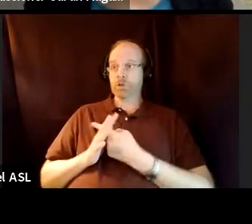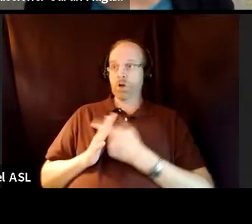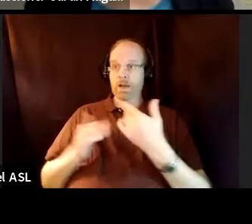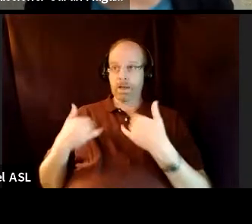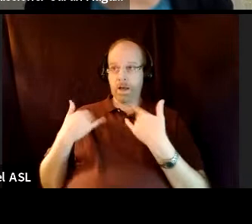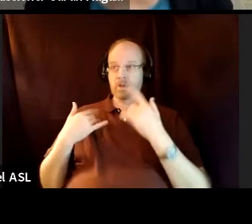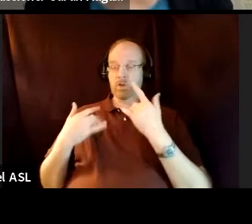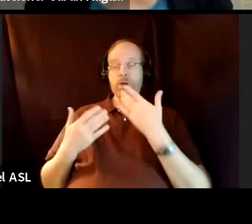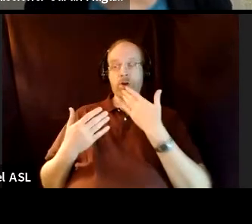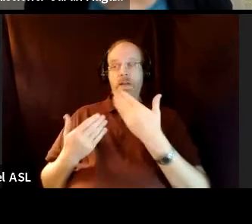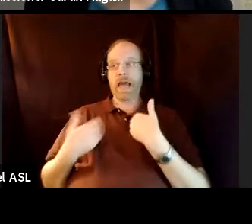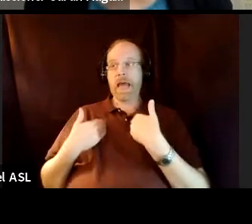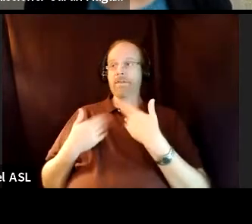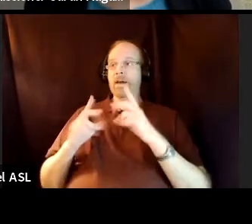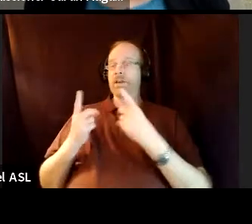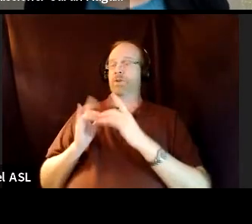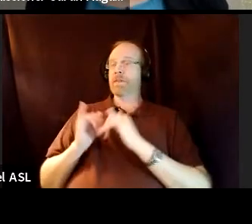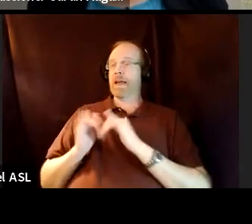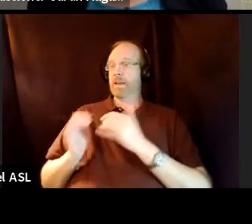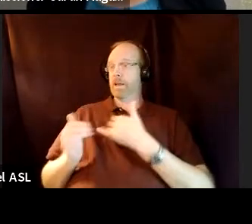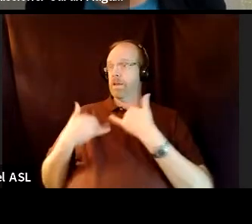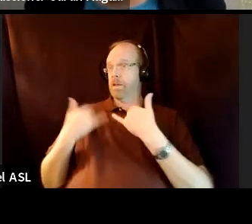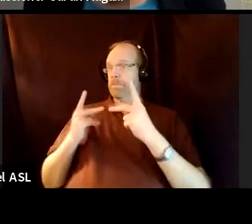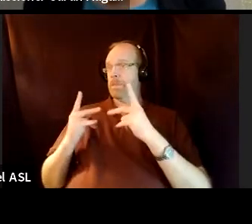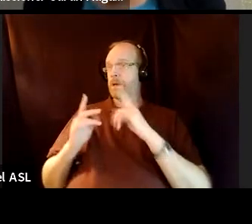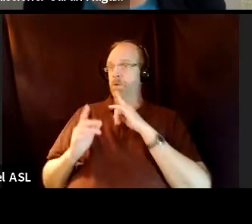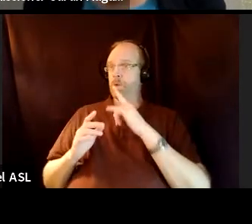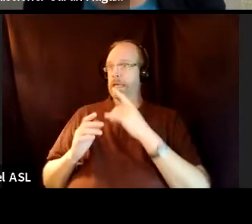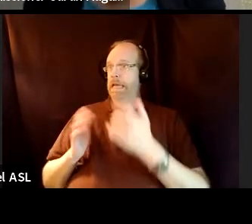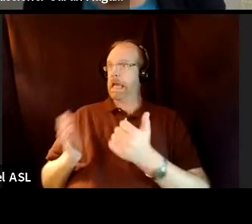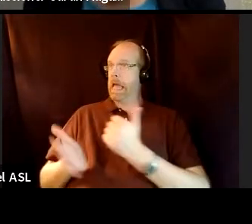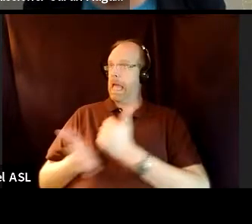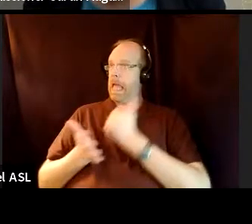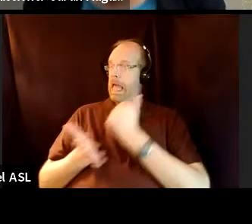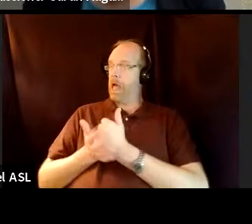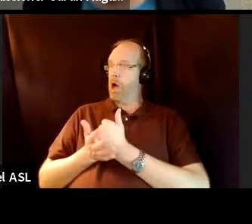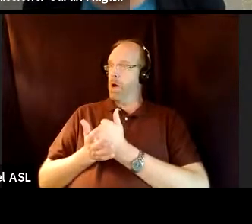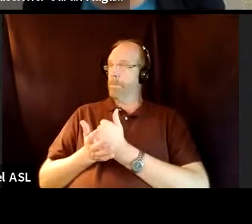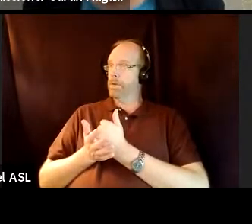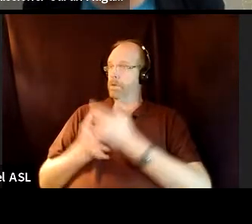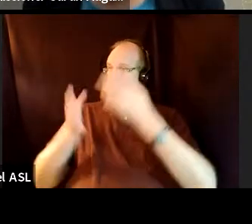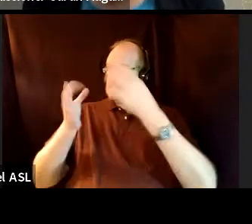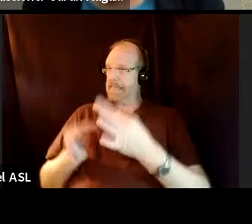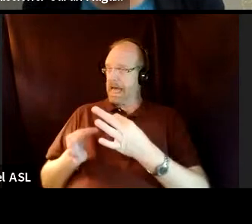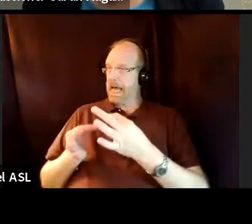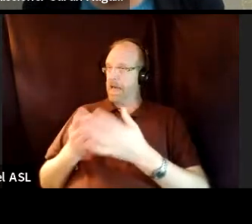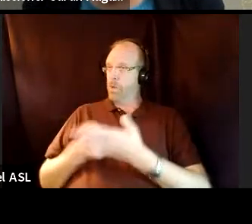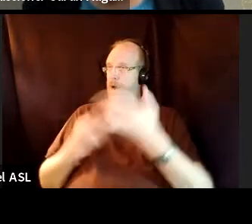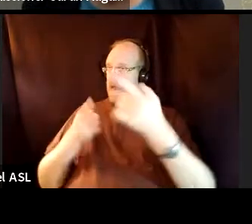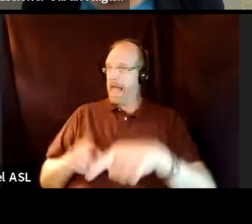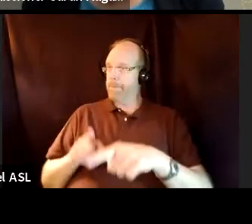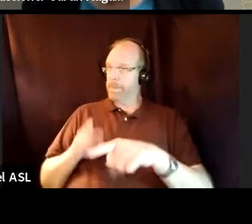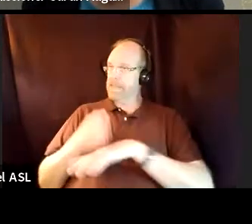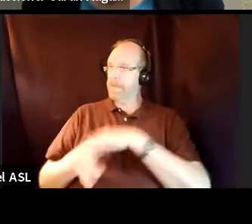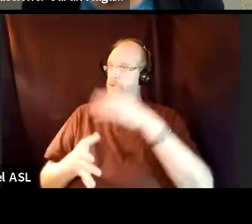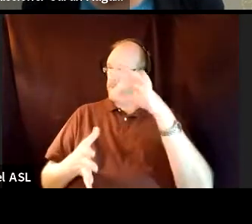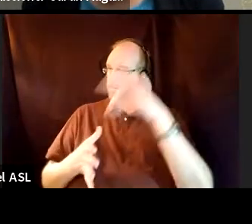a district where young people can really help sway an outcome and feel that their voices can be